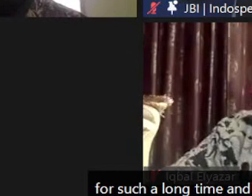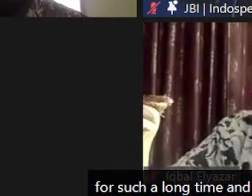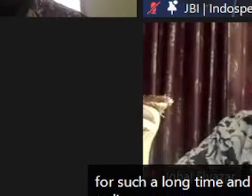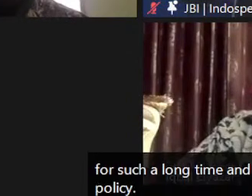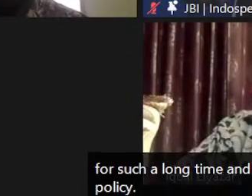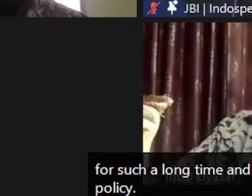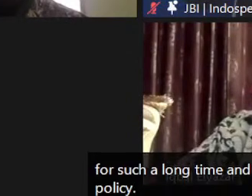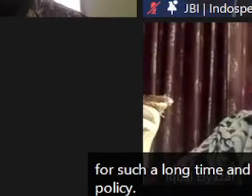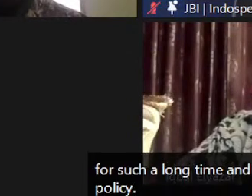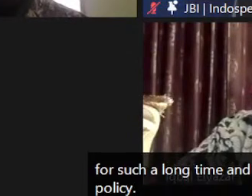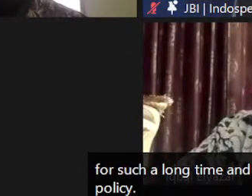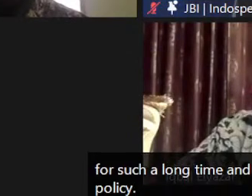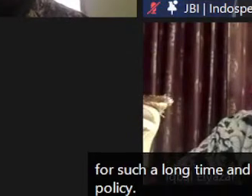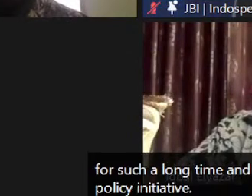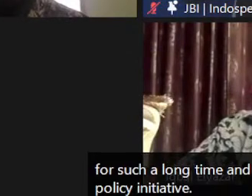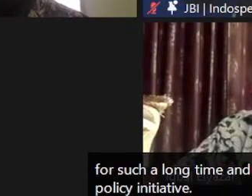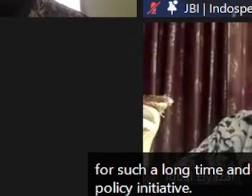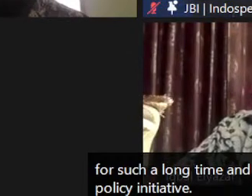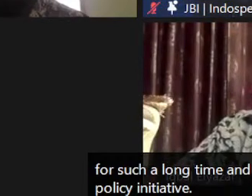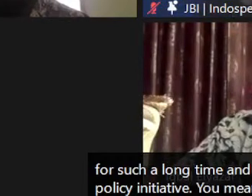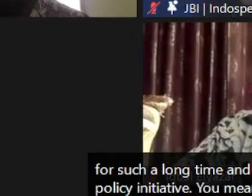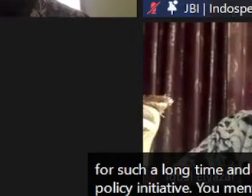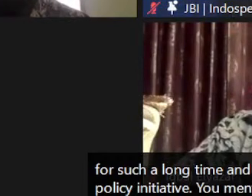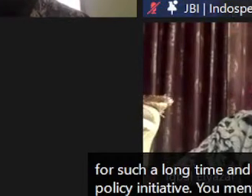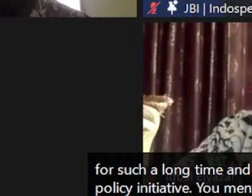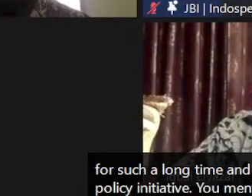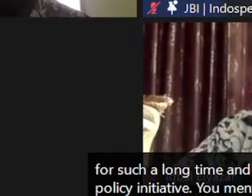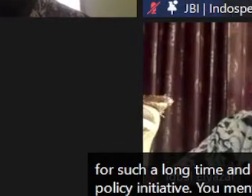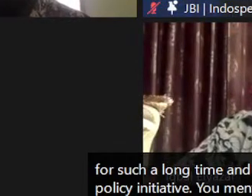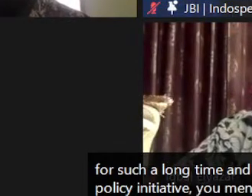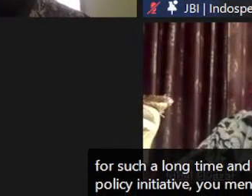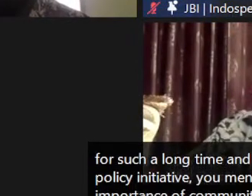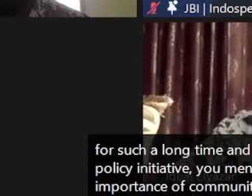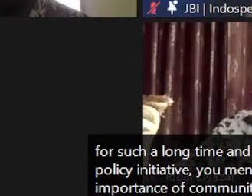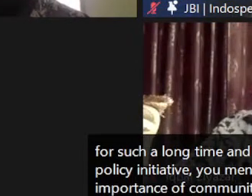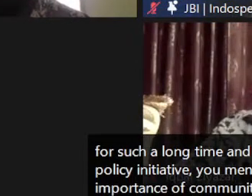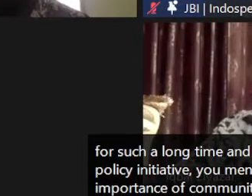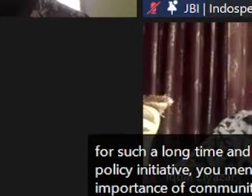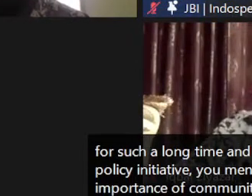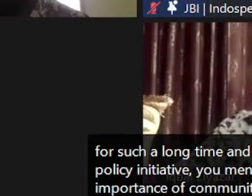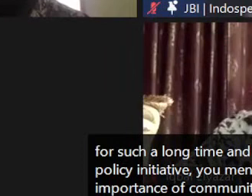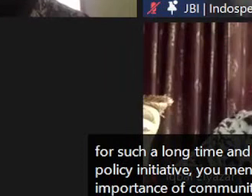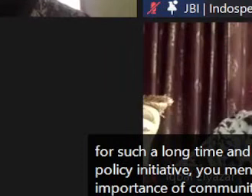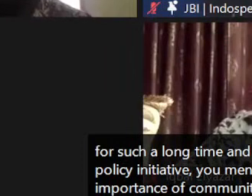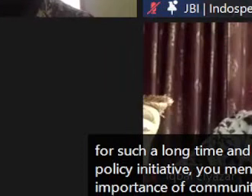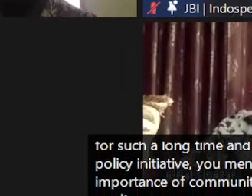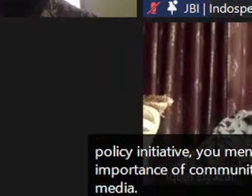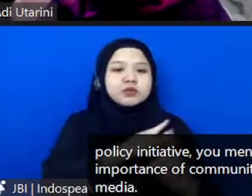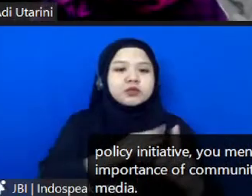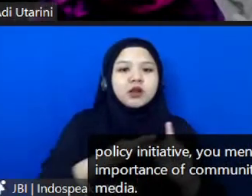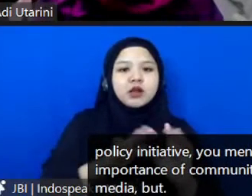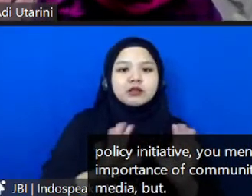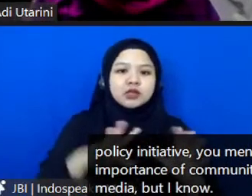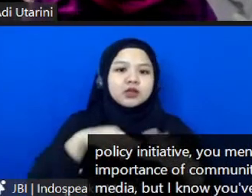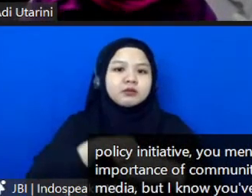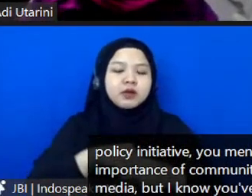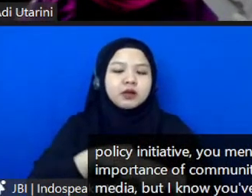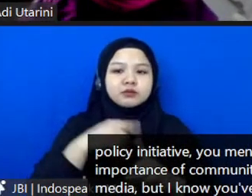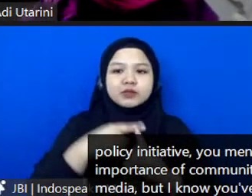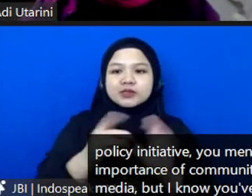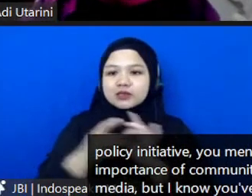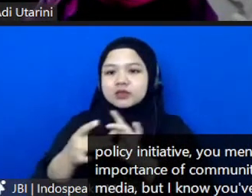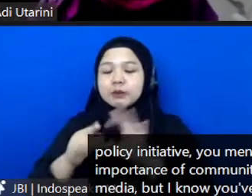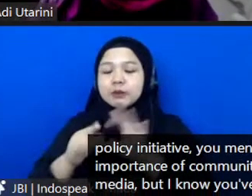policy initiative. You mentioned particularly the importance of community engagement and working with media, but I know you've also mentioned some of